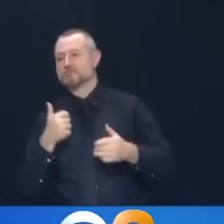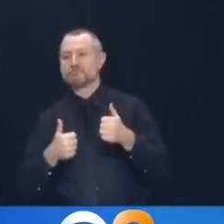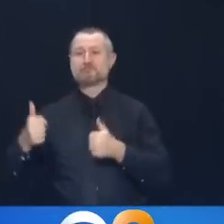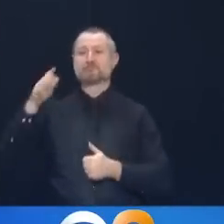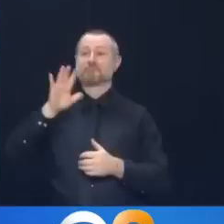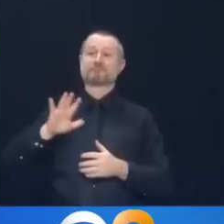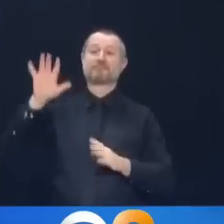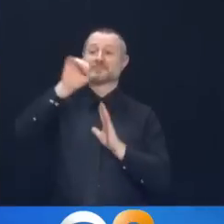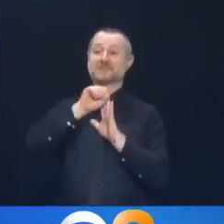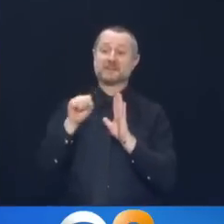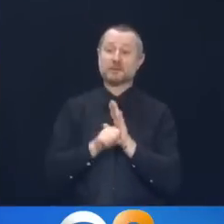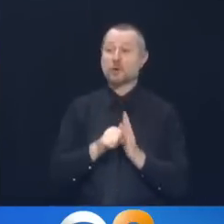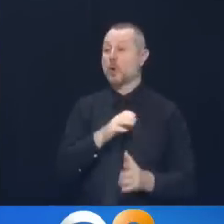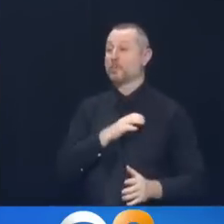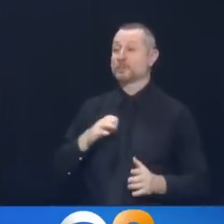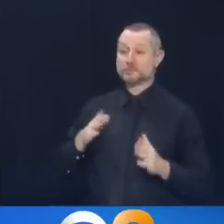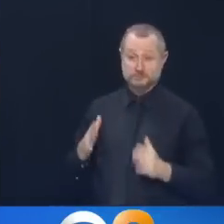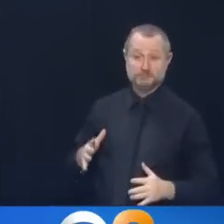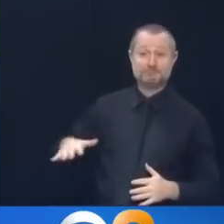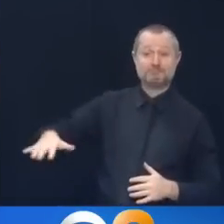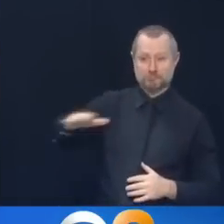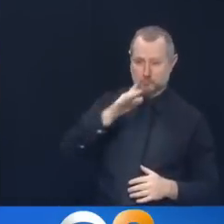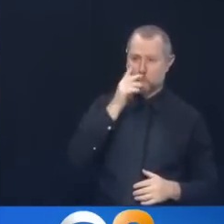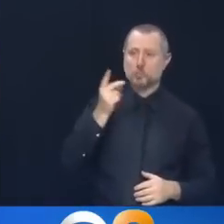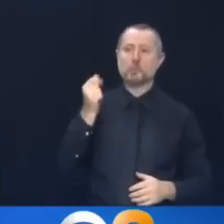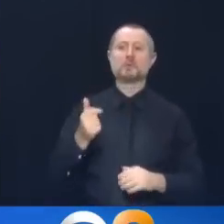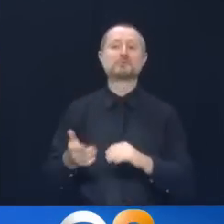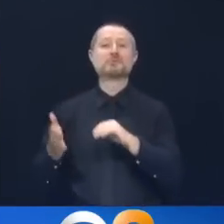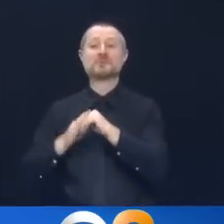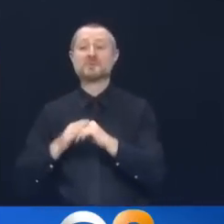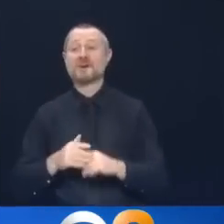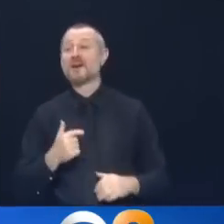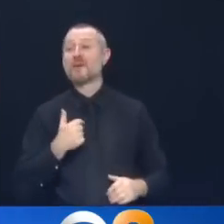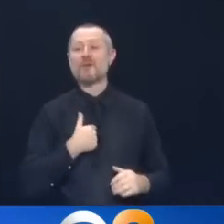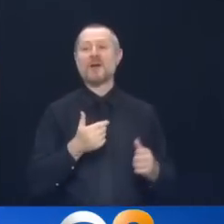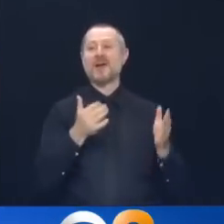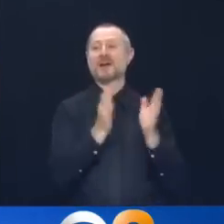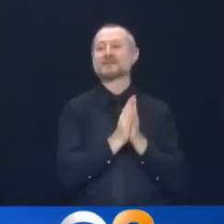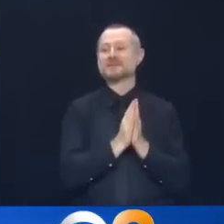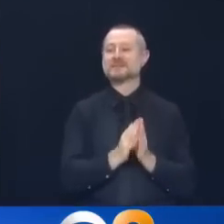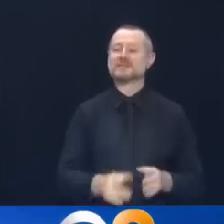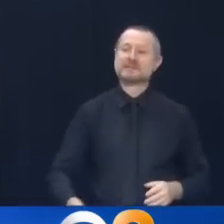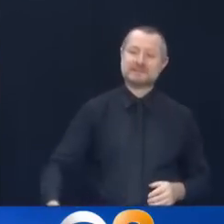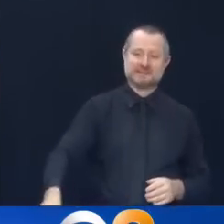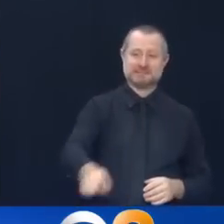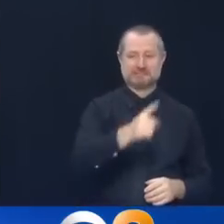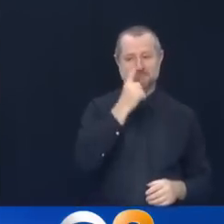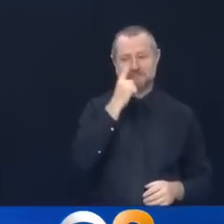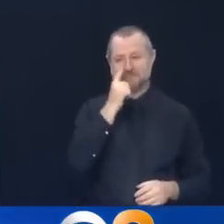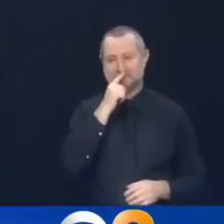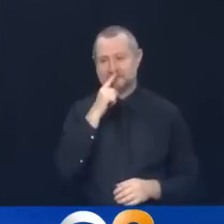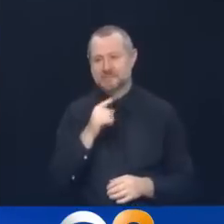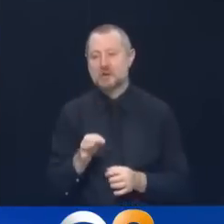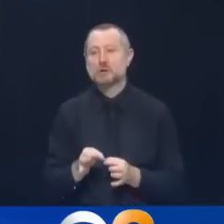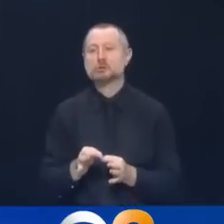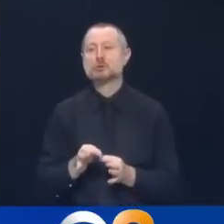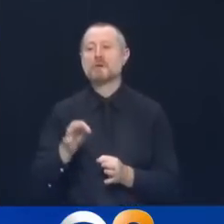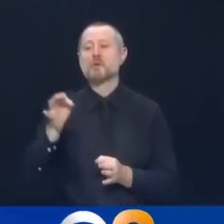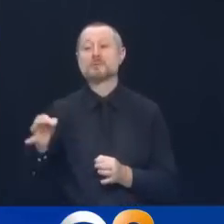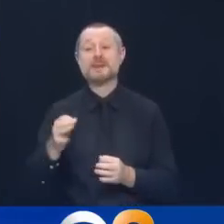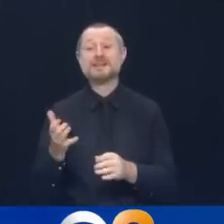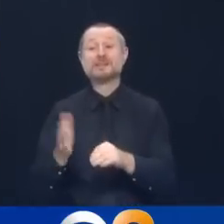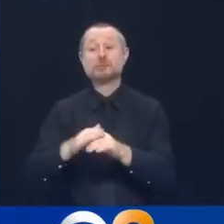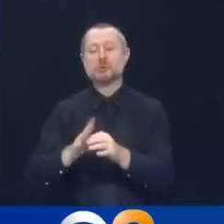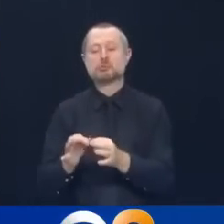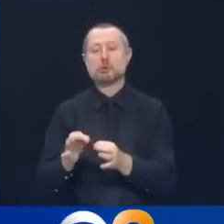I'm going to ask them to defer their raises and not take a raise,